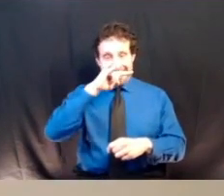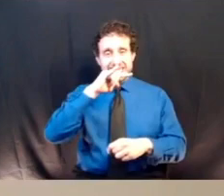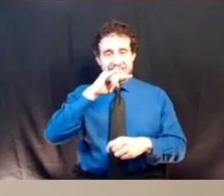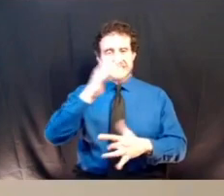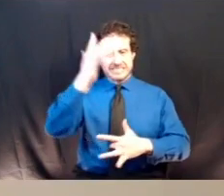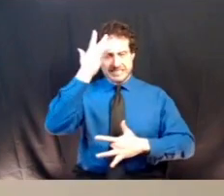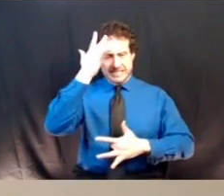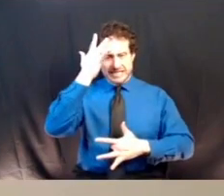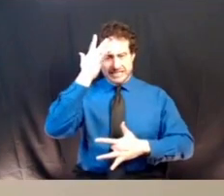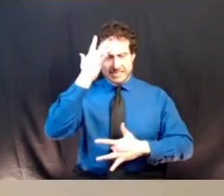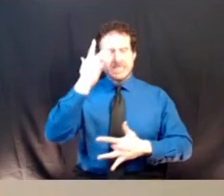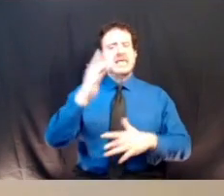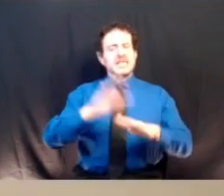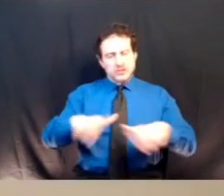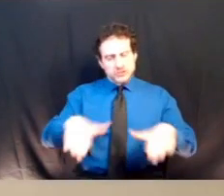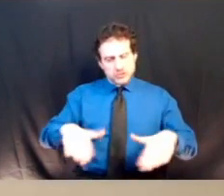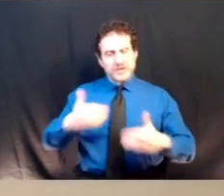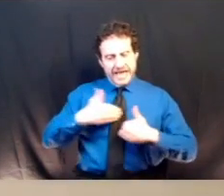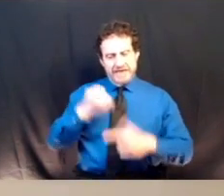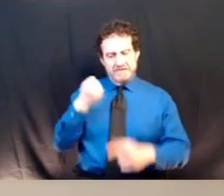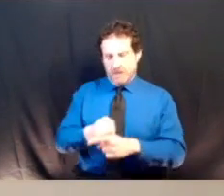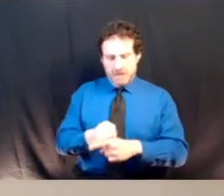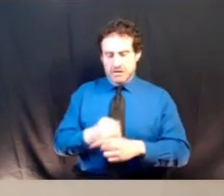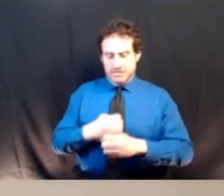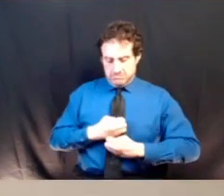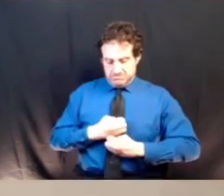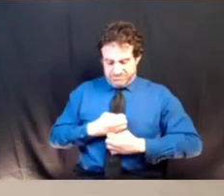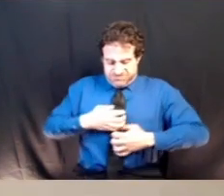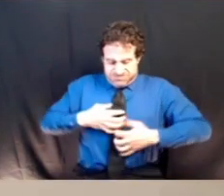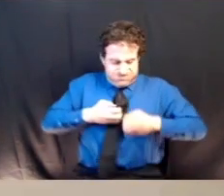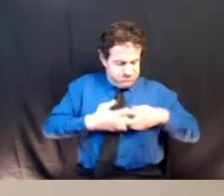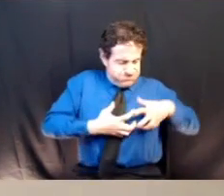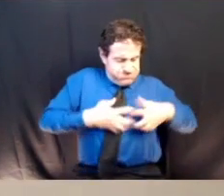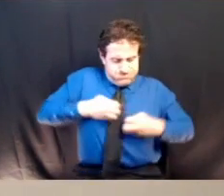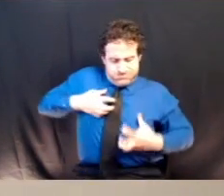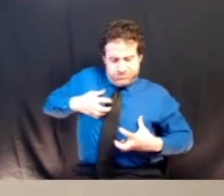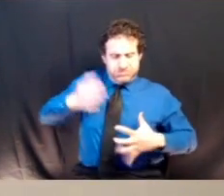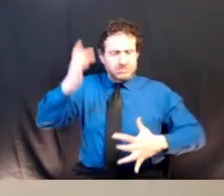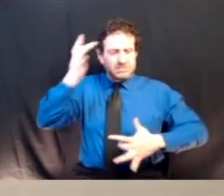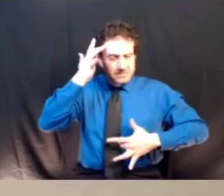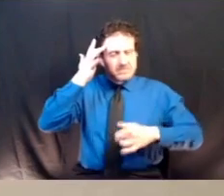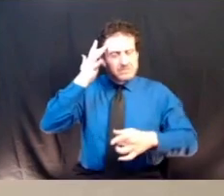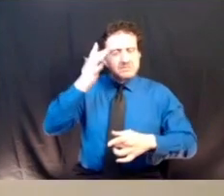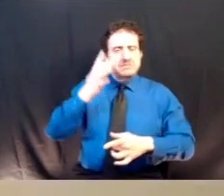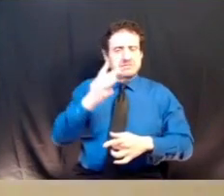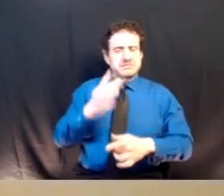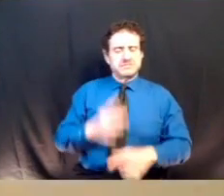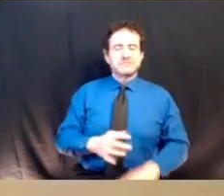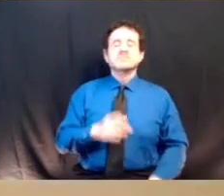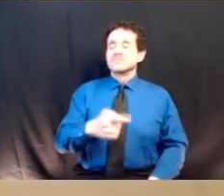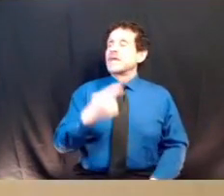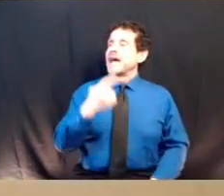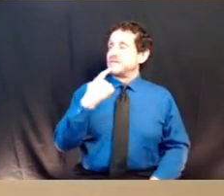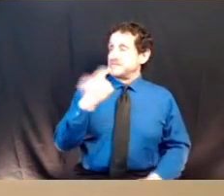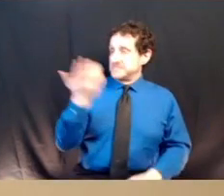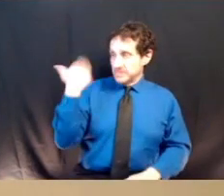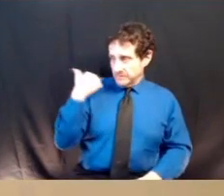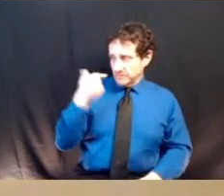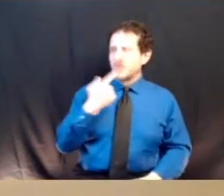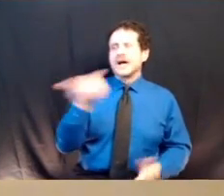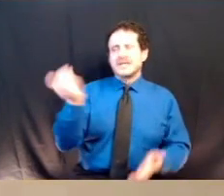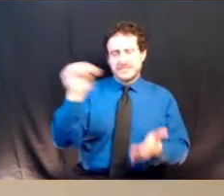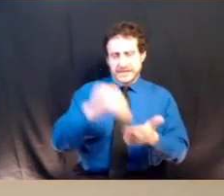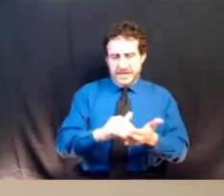deaths? I think maybe I've shared this, I'll share it again. So I have talked